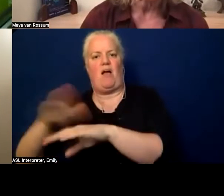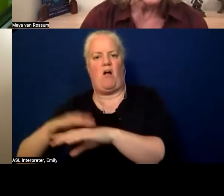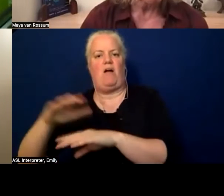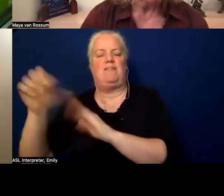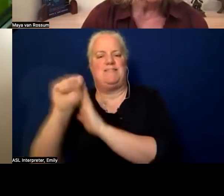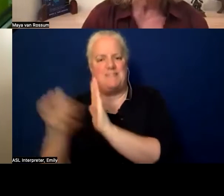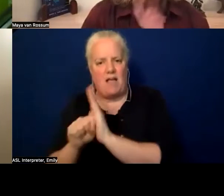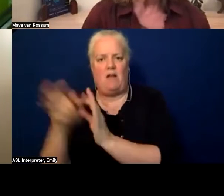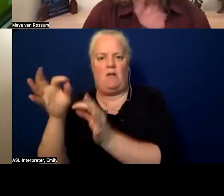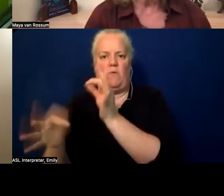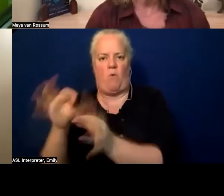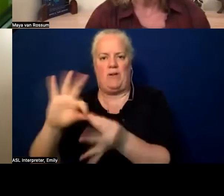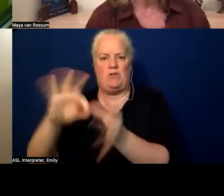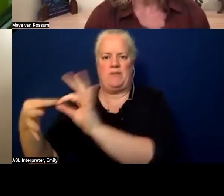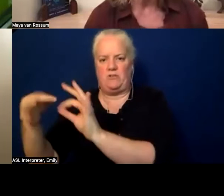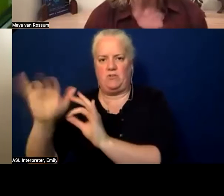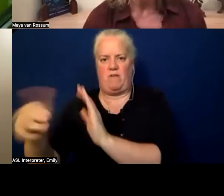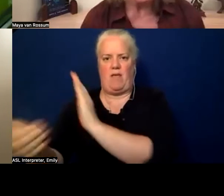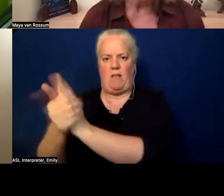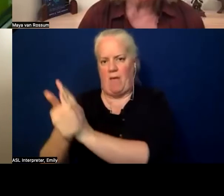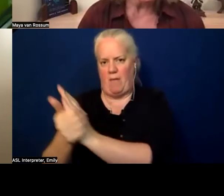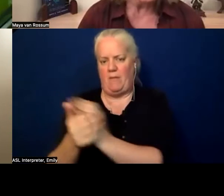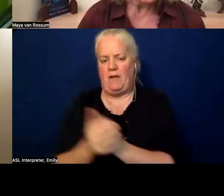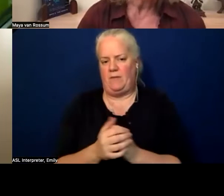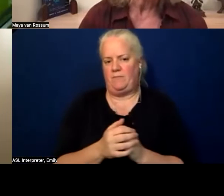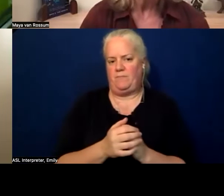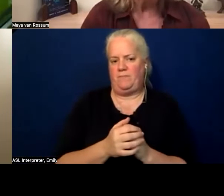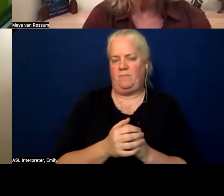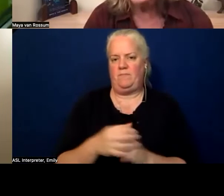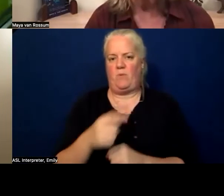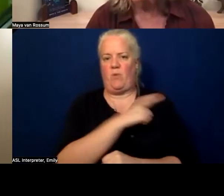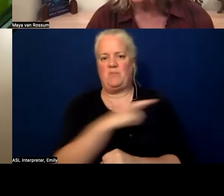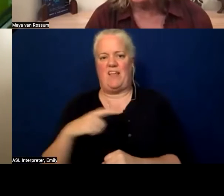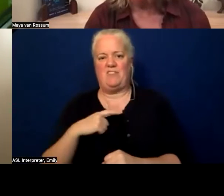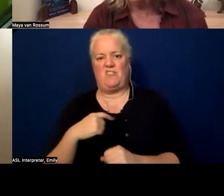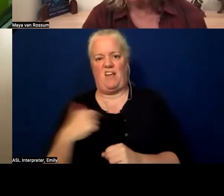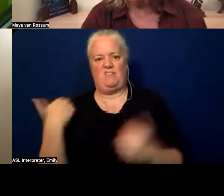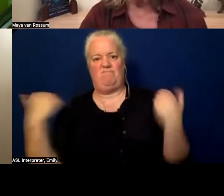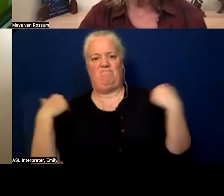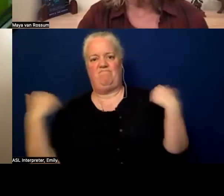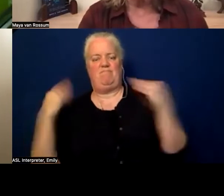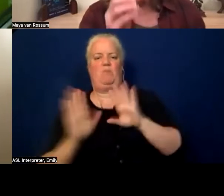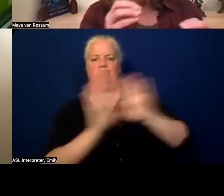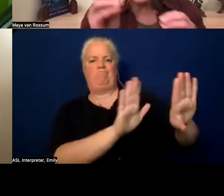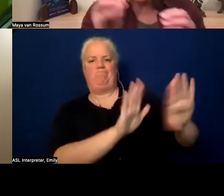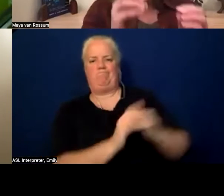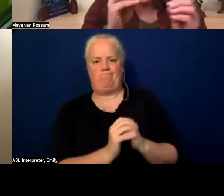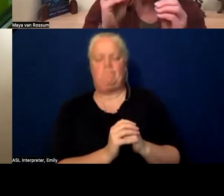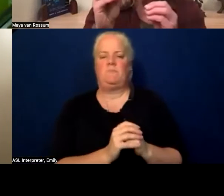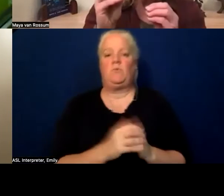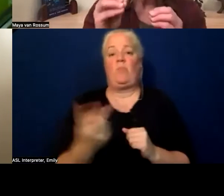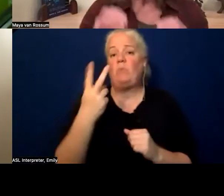interpretations of the amendment to turn the legislators away. So we do have 2 examples where there have